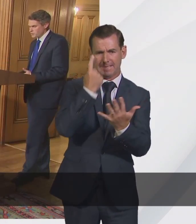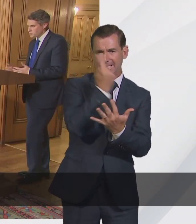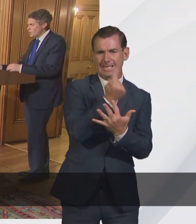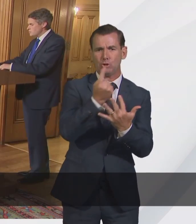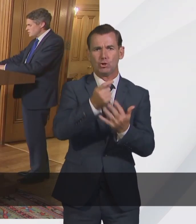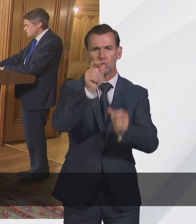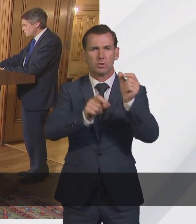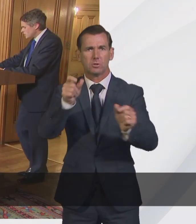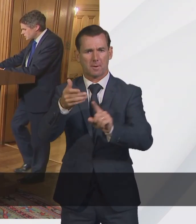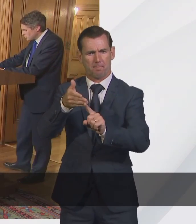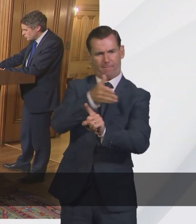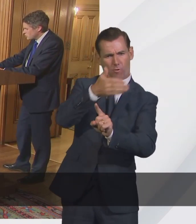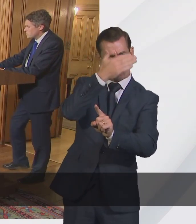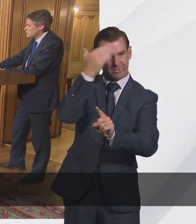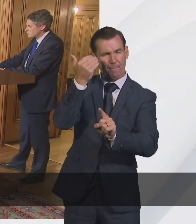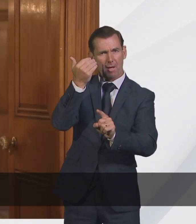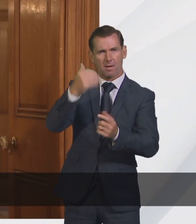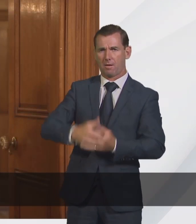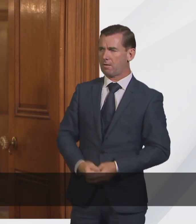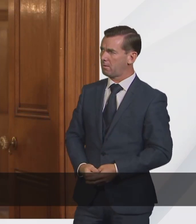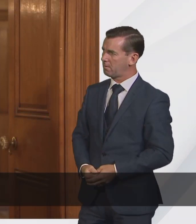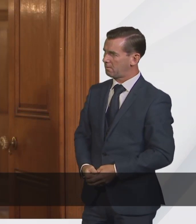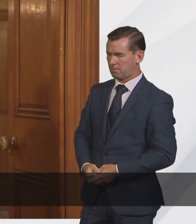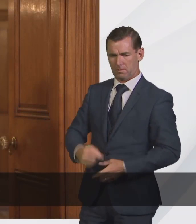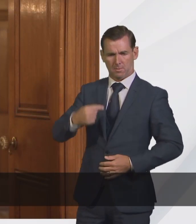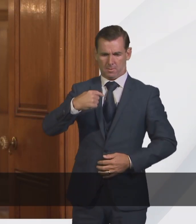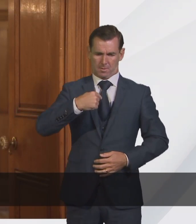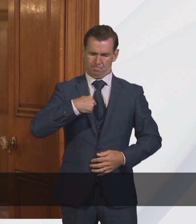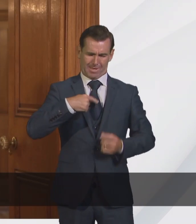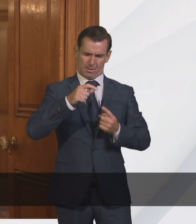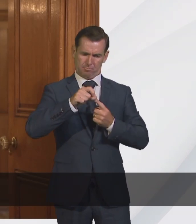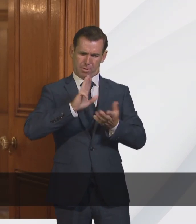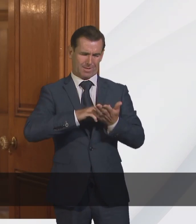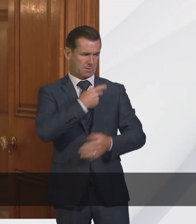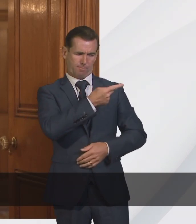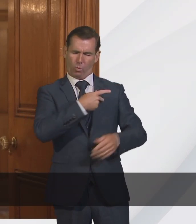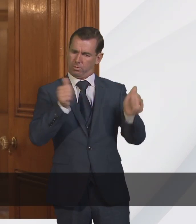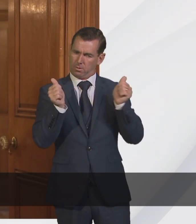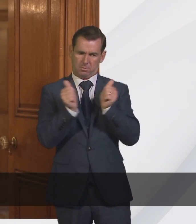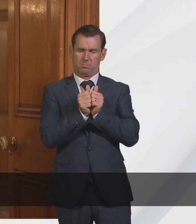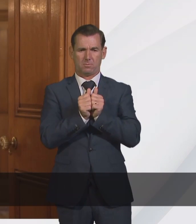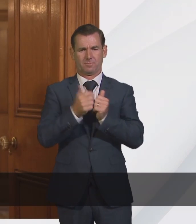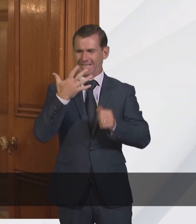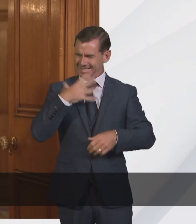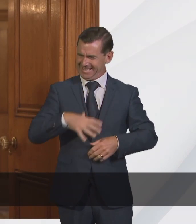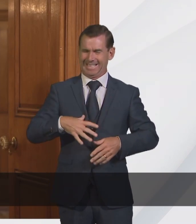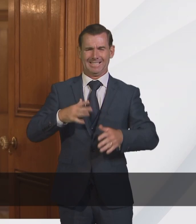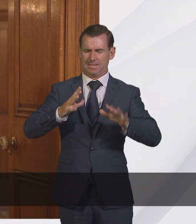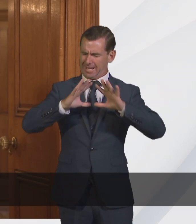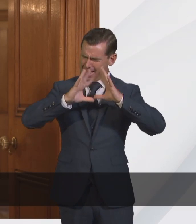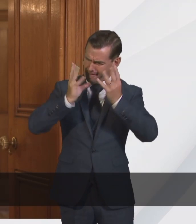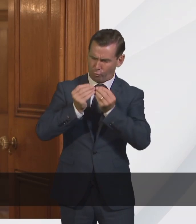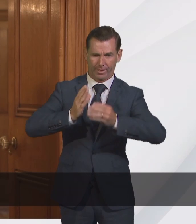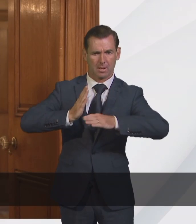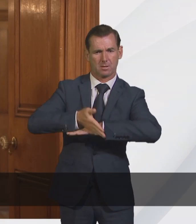able to catch up and be in the best possible position to be able to benefit from world-class education that they'll be receiving within